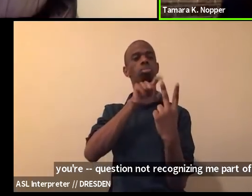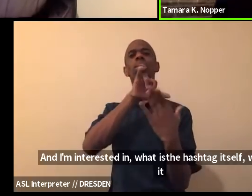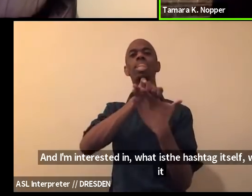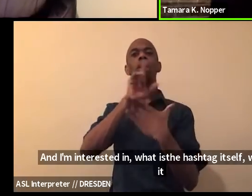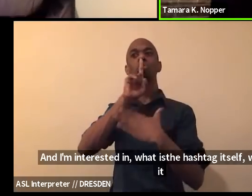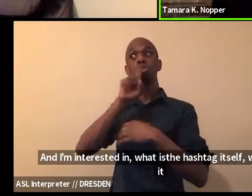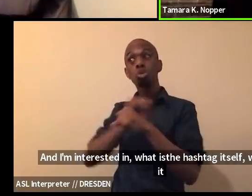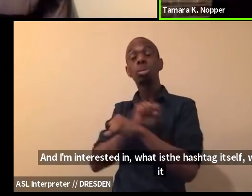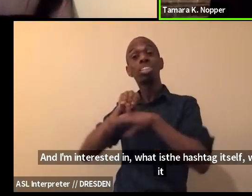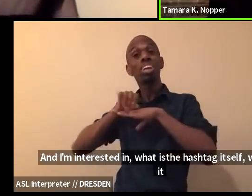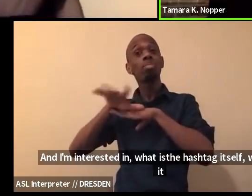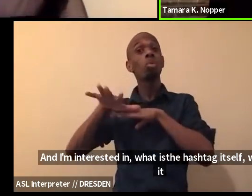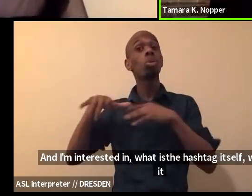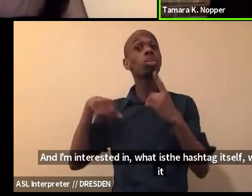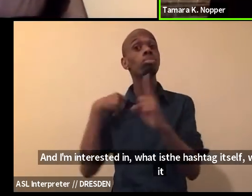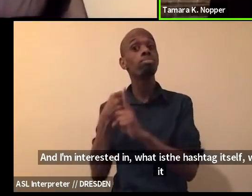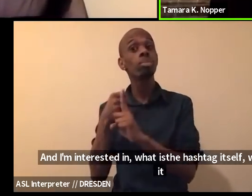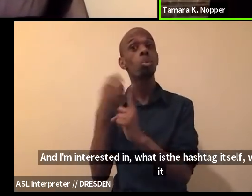isn't just,